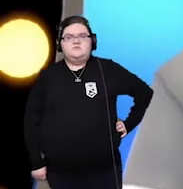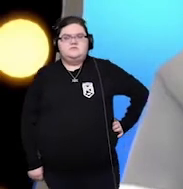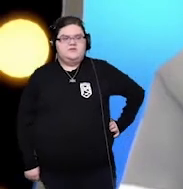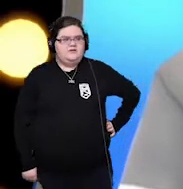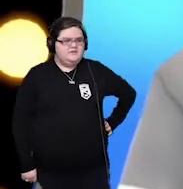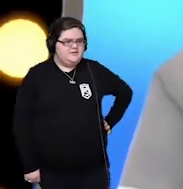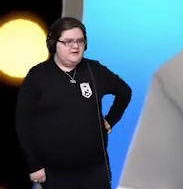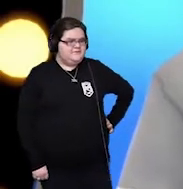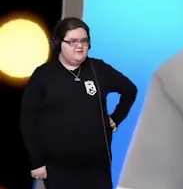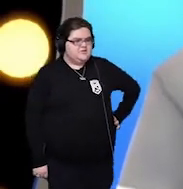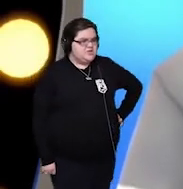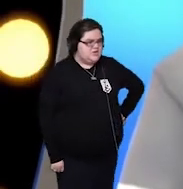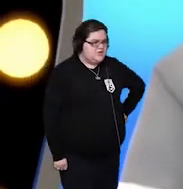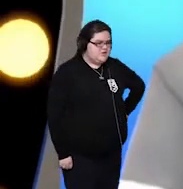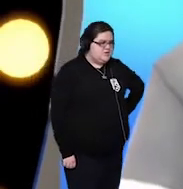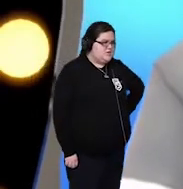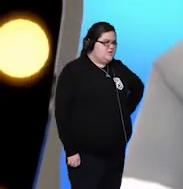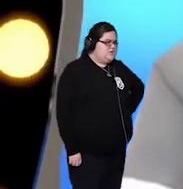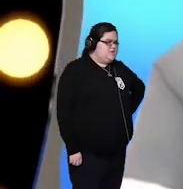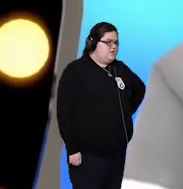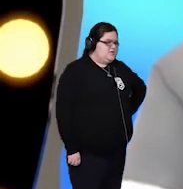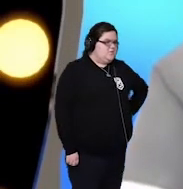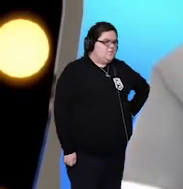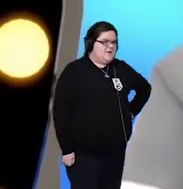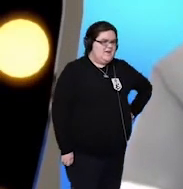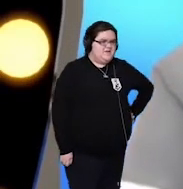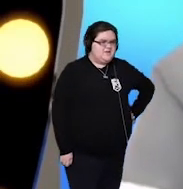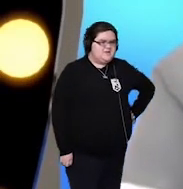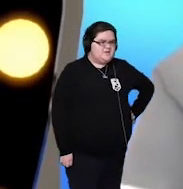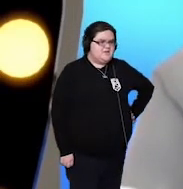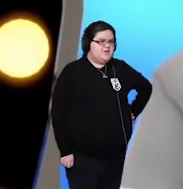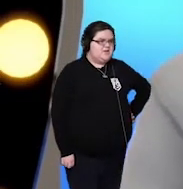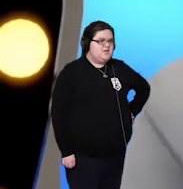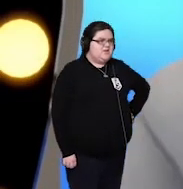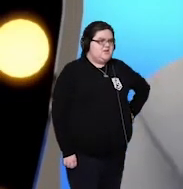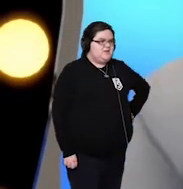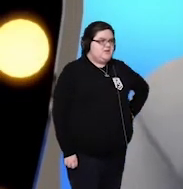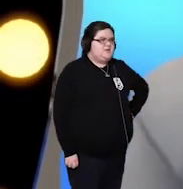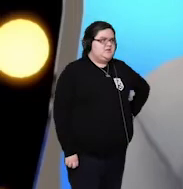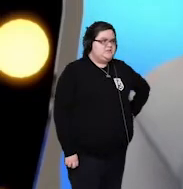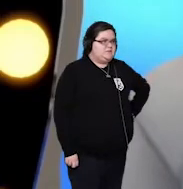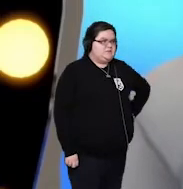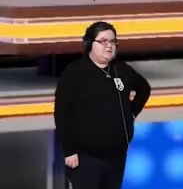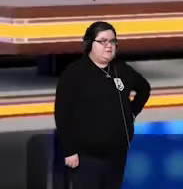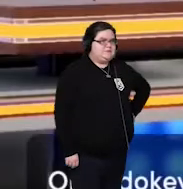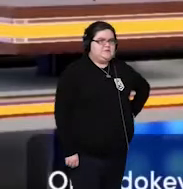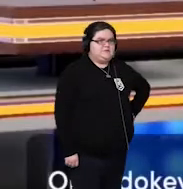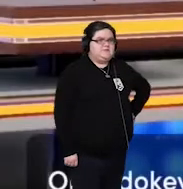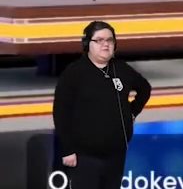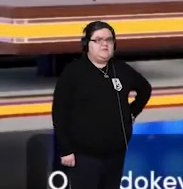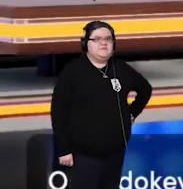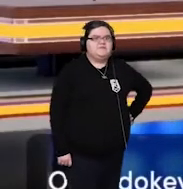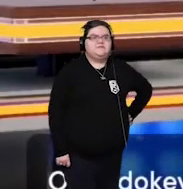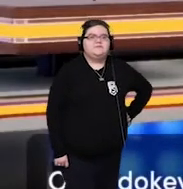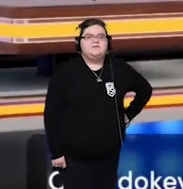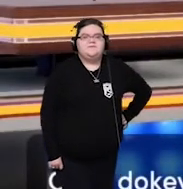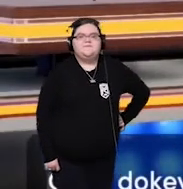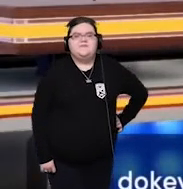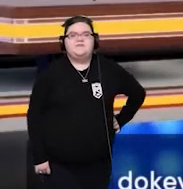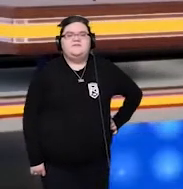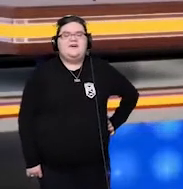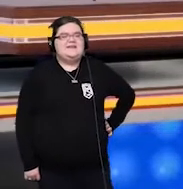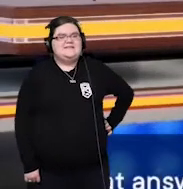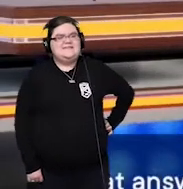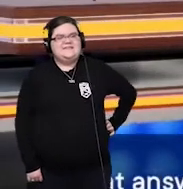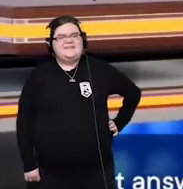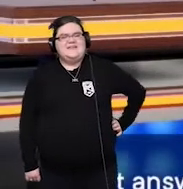Guitar. What else is after guitar? Guten Tag. What else? Guitar. So we're going violin next, yeah? Wait,